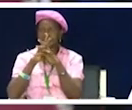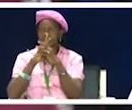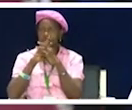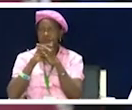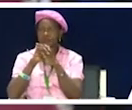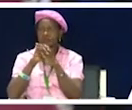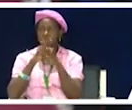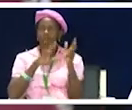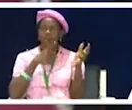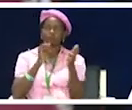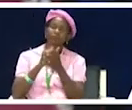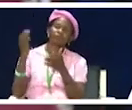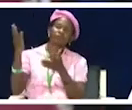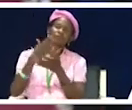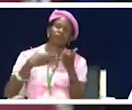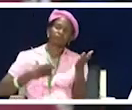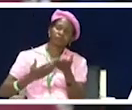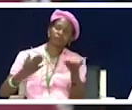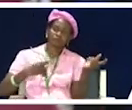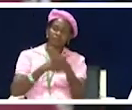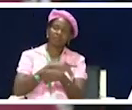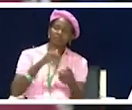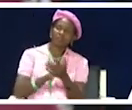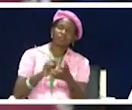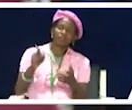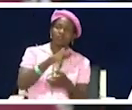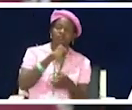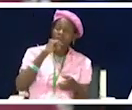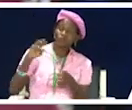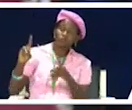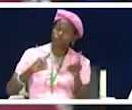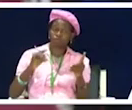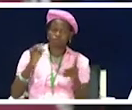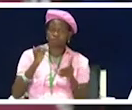And Lord said, there's someone here today. He said, you are not doing too badly.